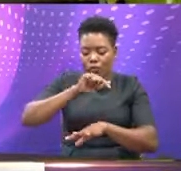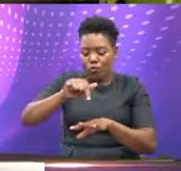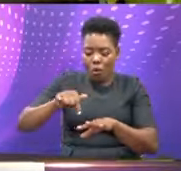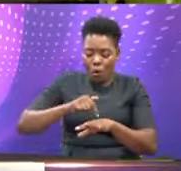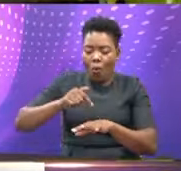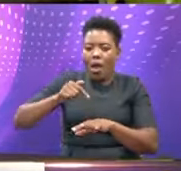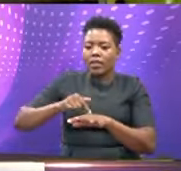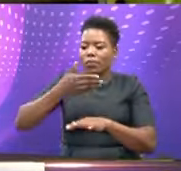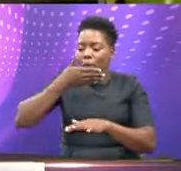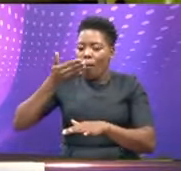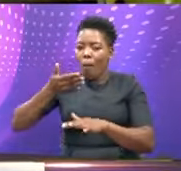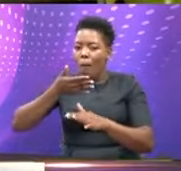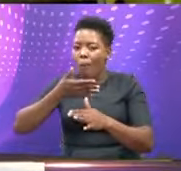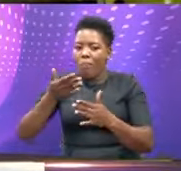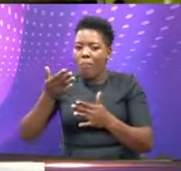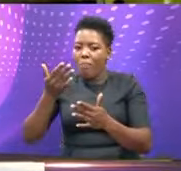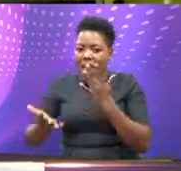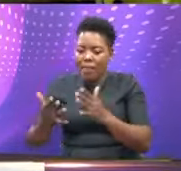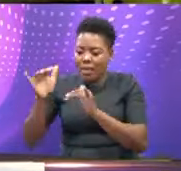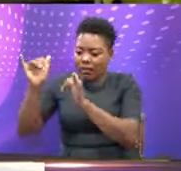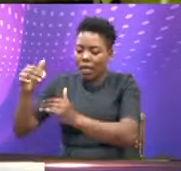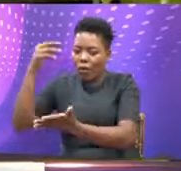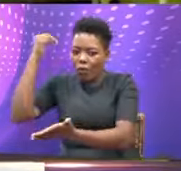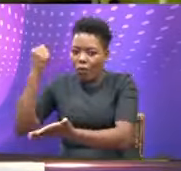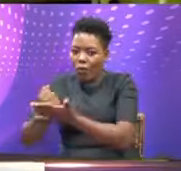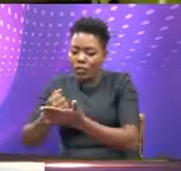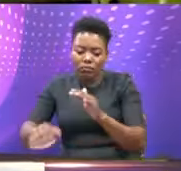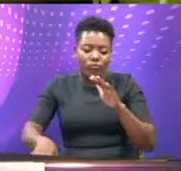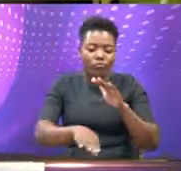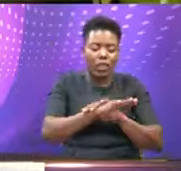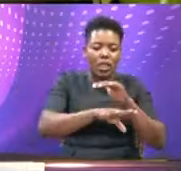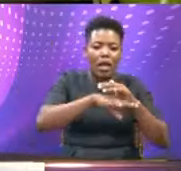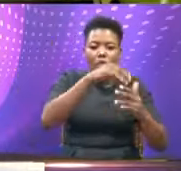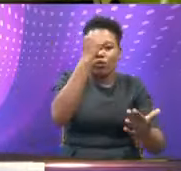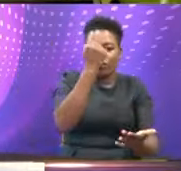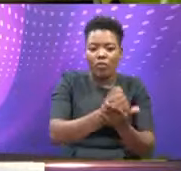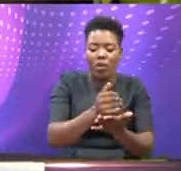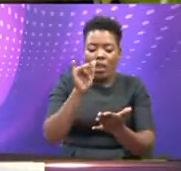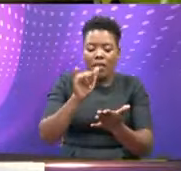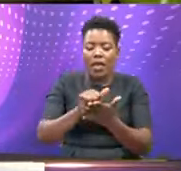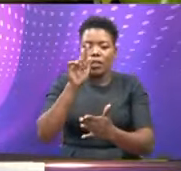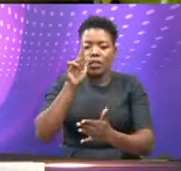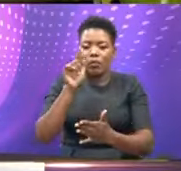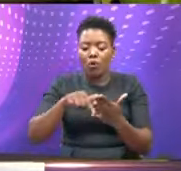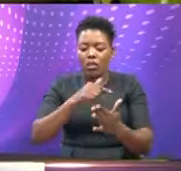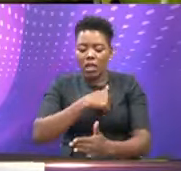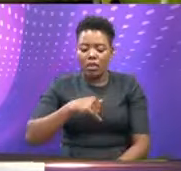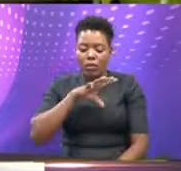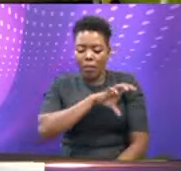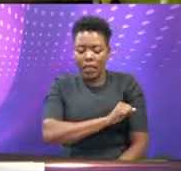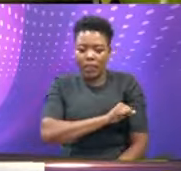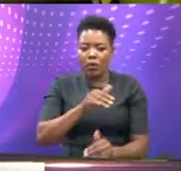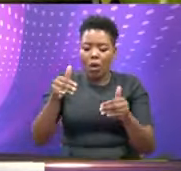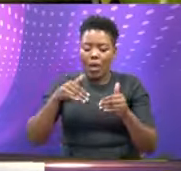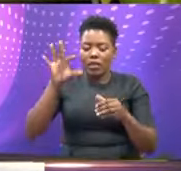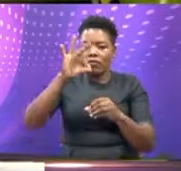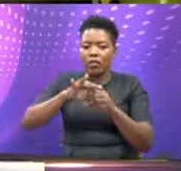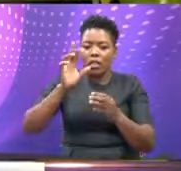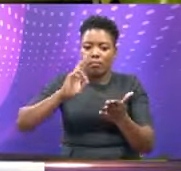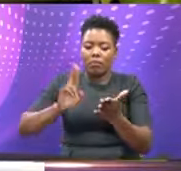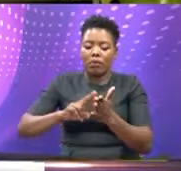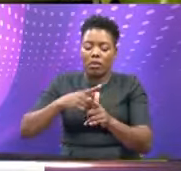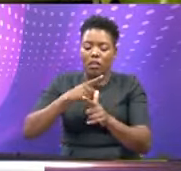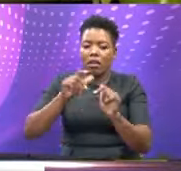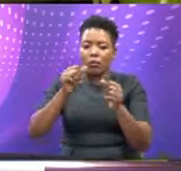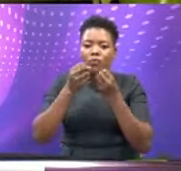mar duoke pacho kata duoke e apisi. Mano e gima rito ka kae Nyako Ramogi, kendo ka duoko mag ombulu no osewuok to wabiro